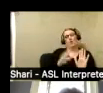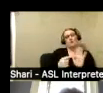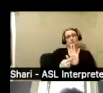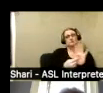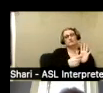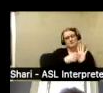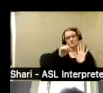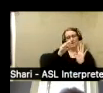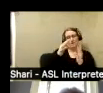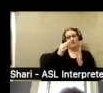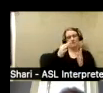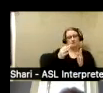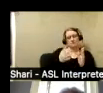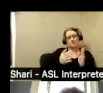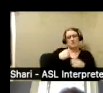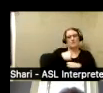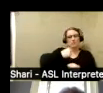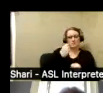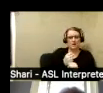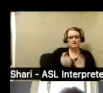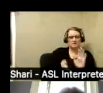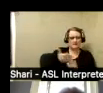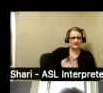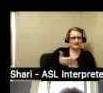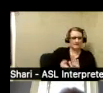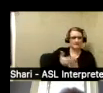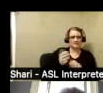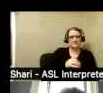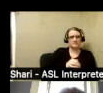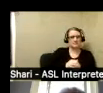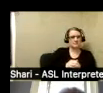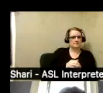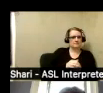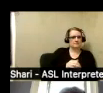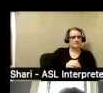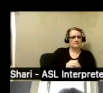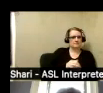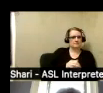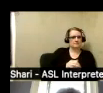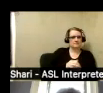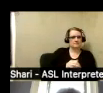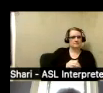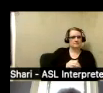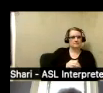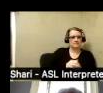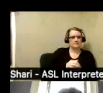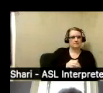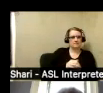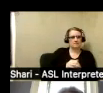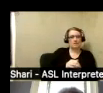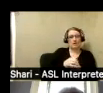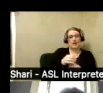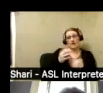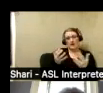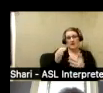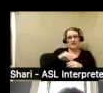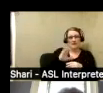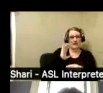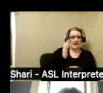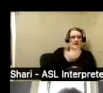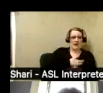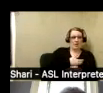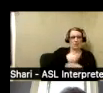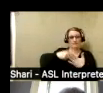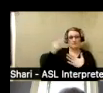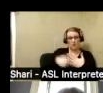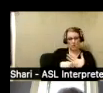the transforming of other sites in the city into sites of relationship, work, and healing. And so in our Constellation